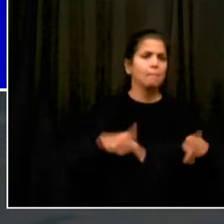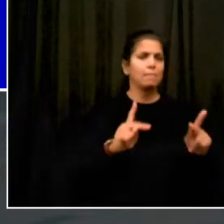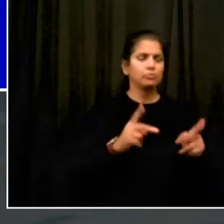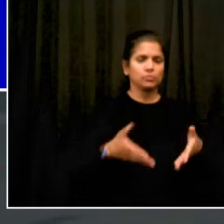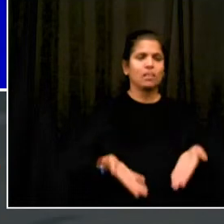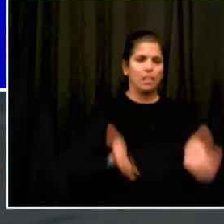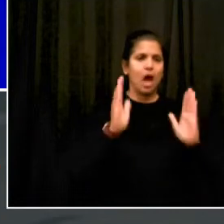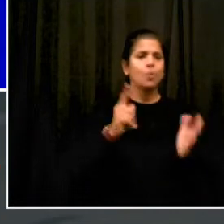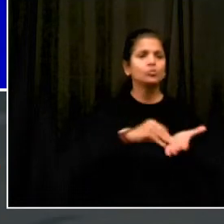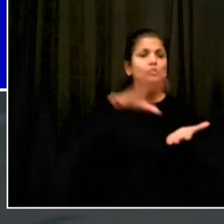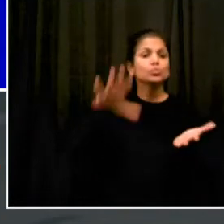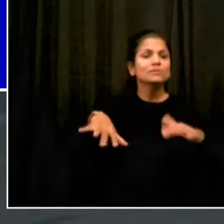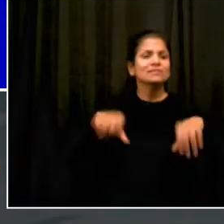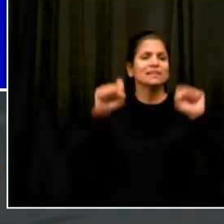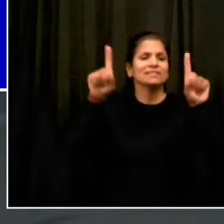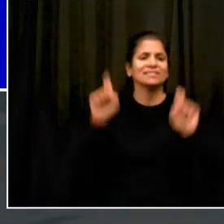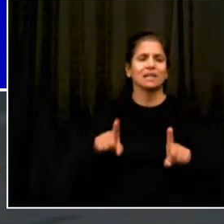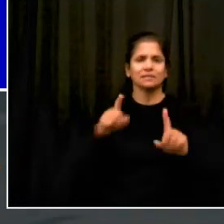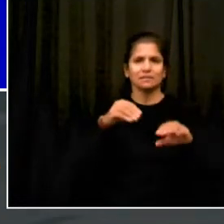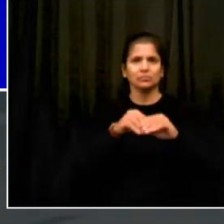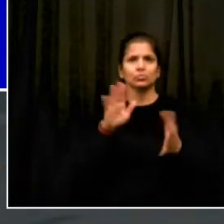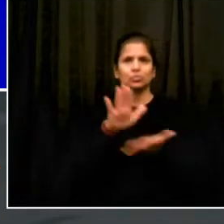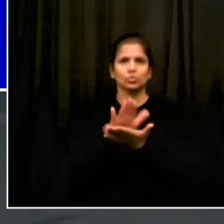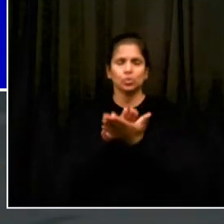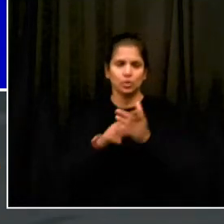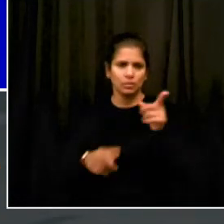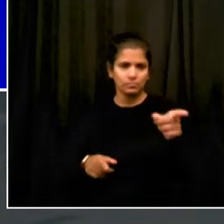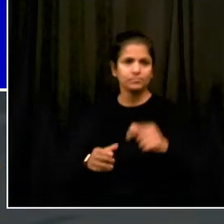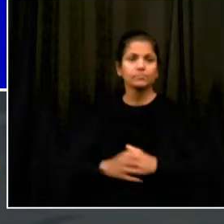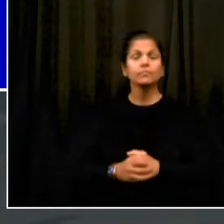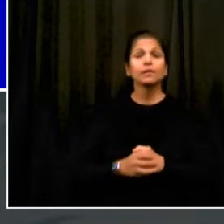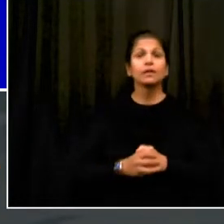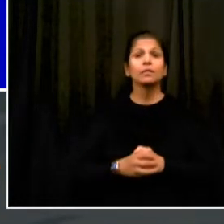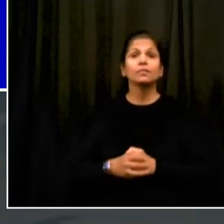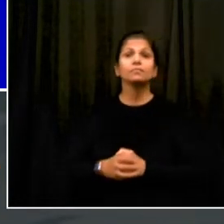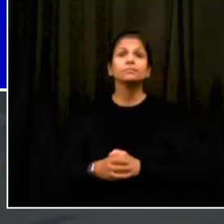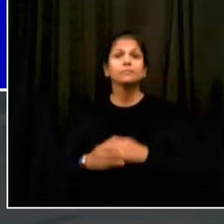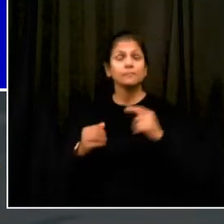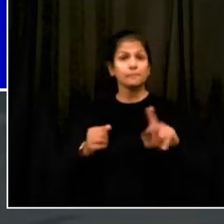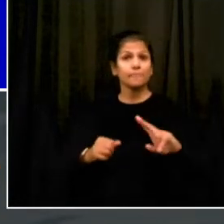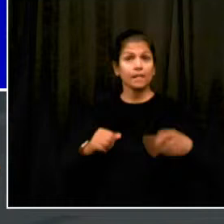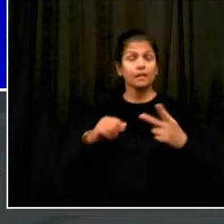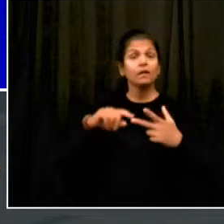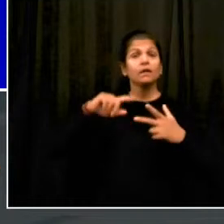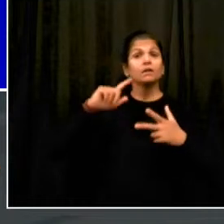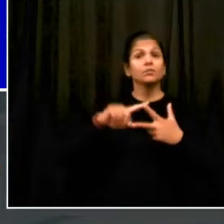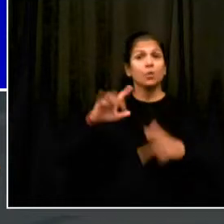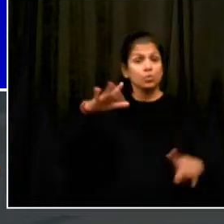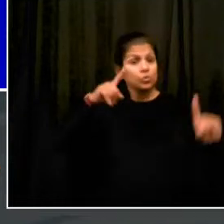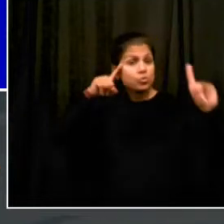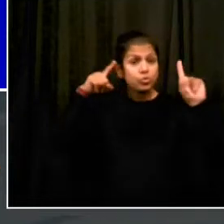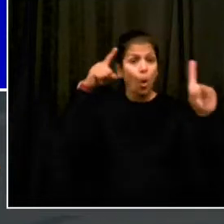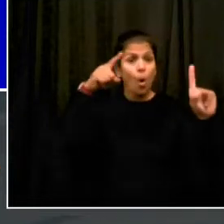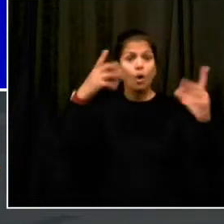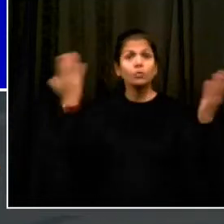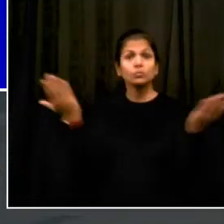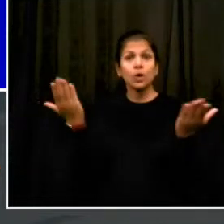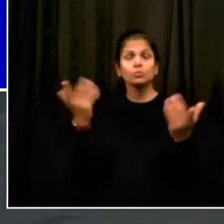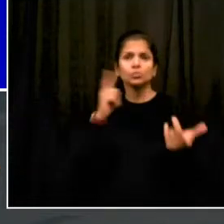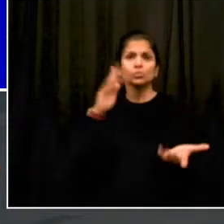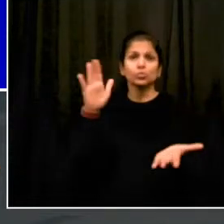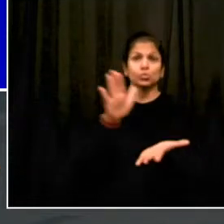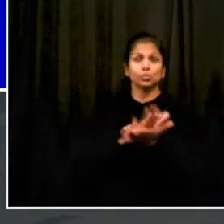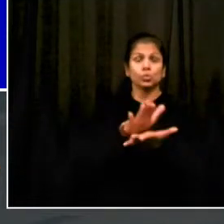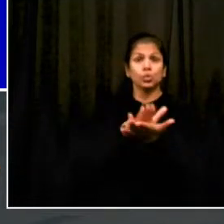that have the ability, go to 5-day-a-week instruction. Now, this is for the students who already were